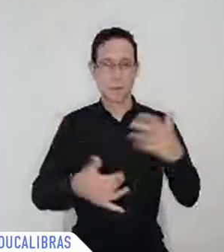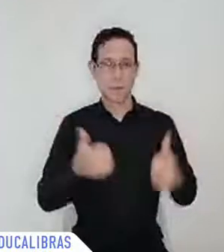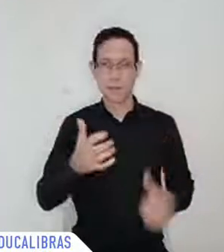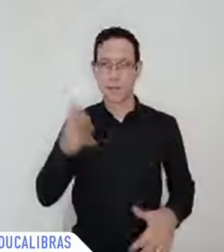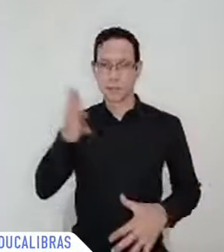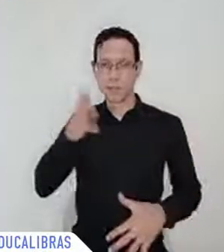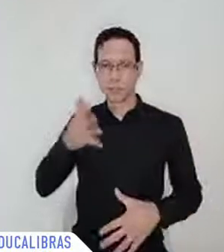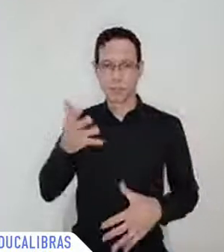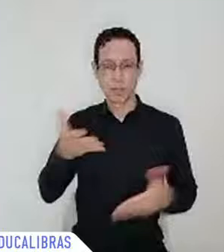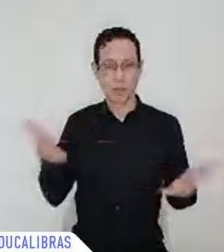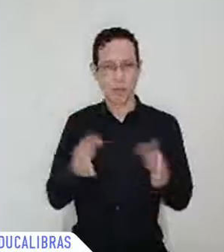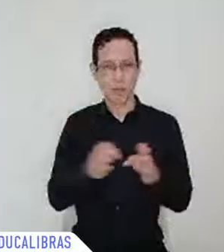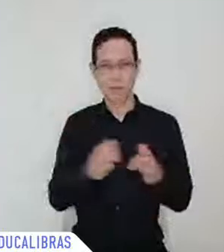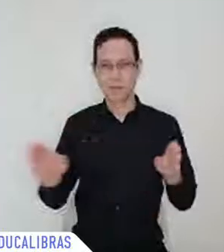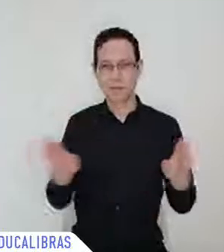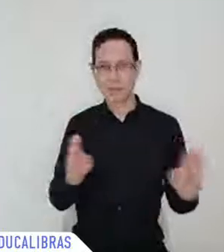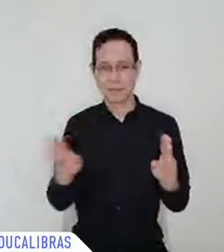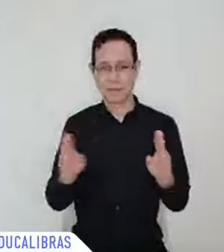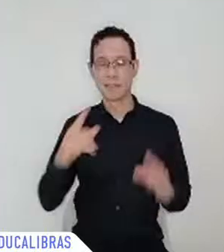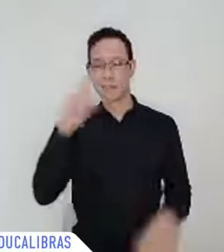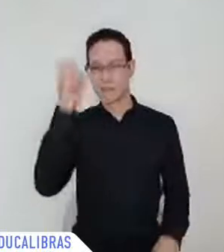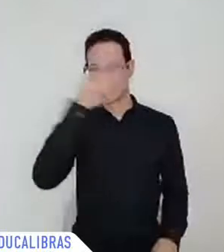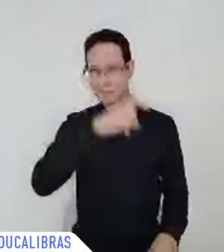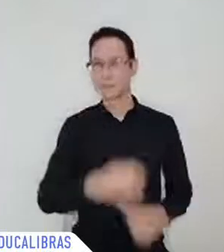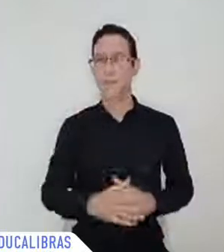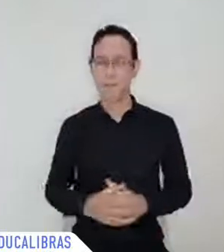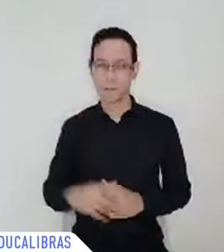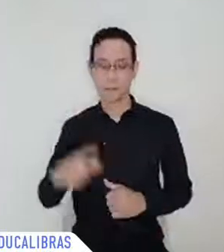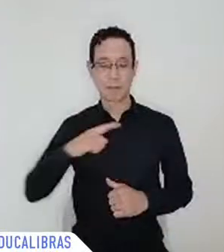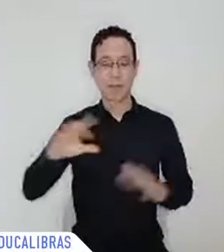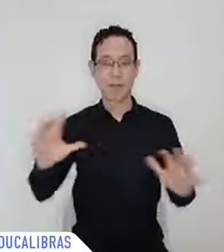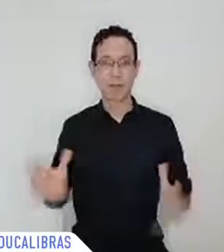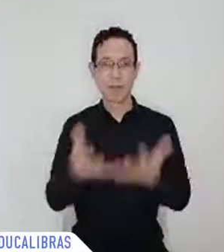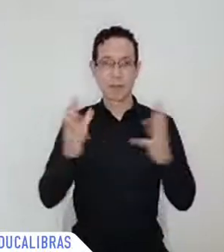of misinformation, has a lot to do